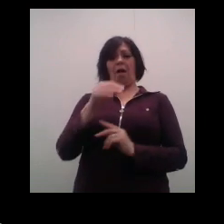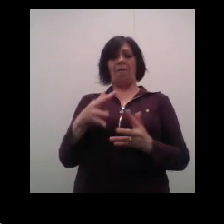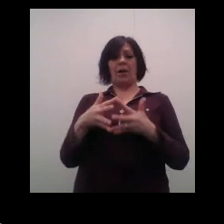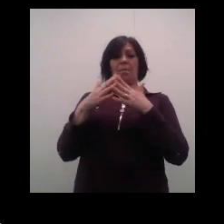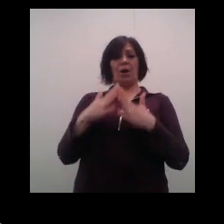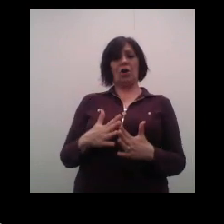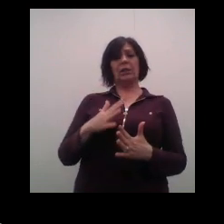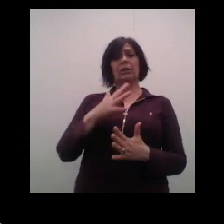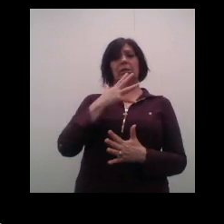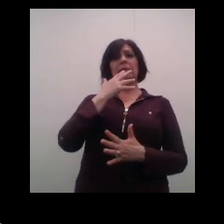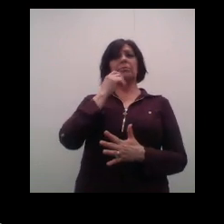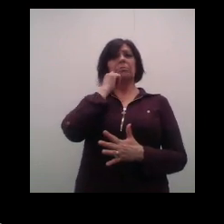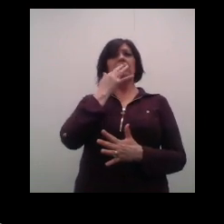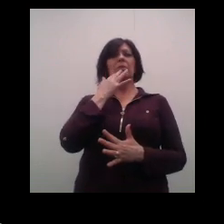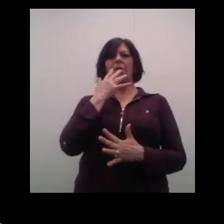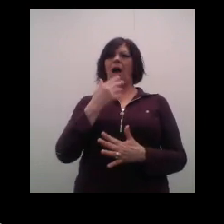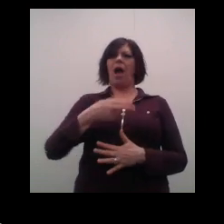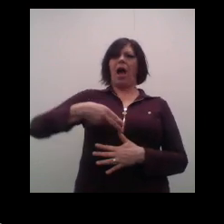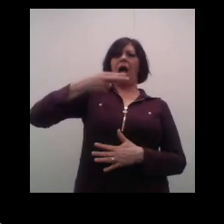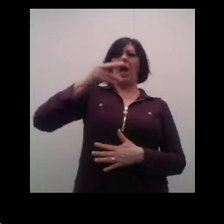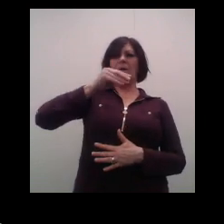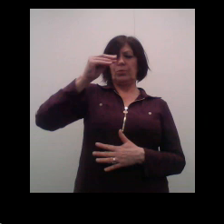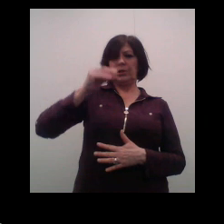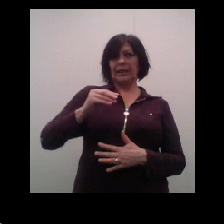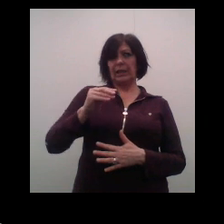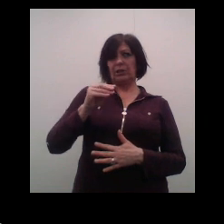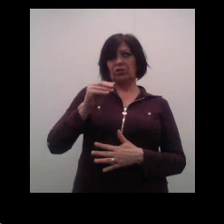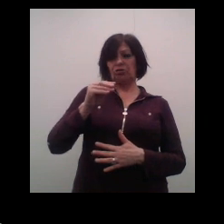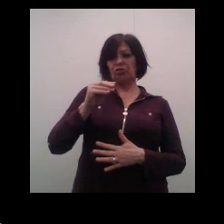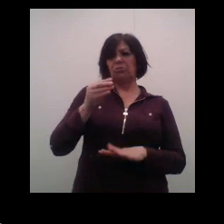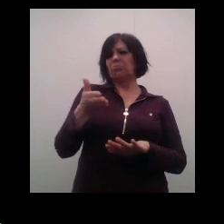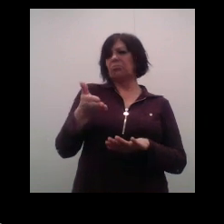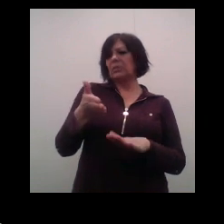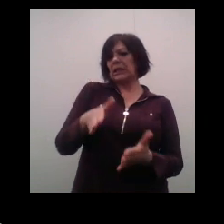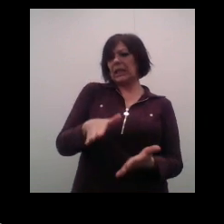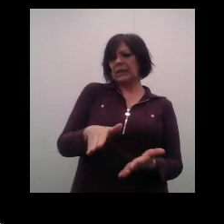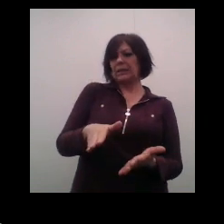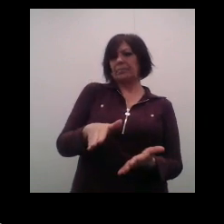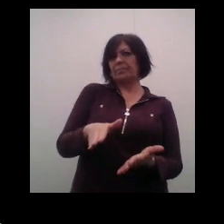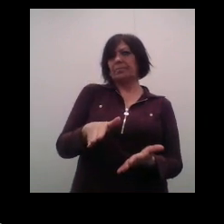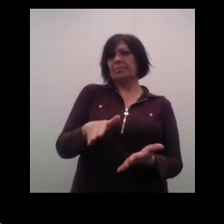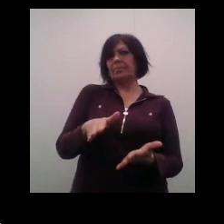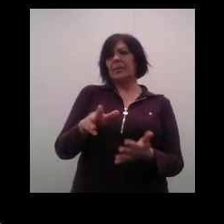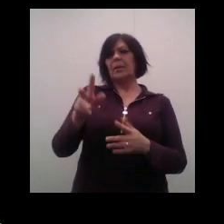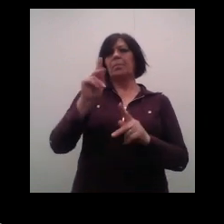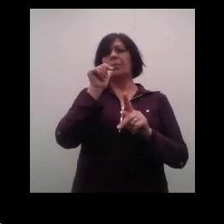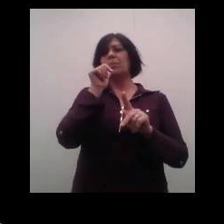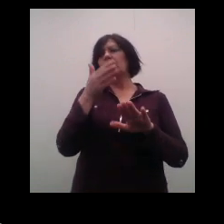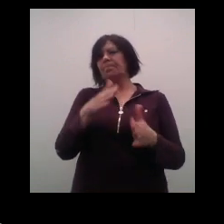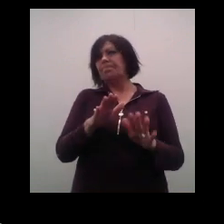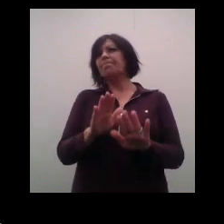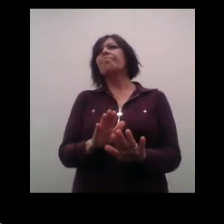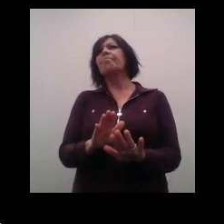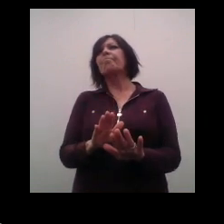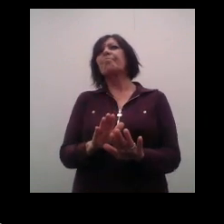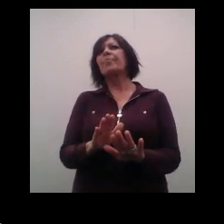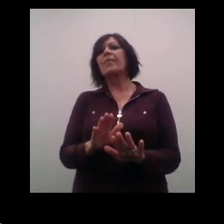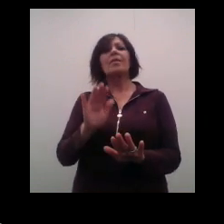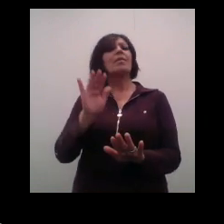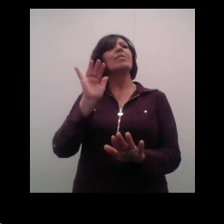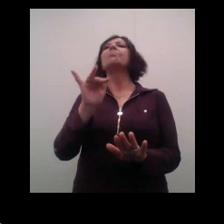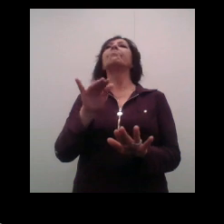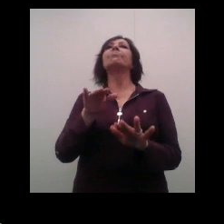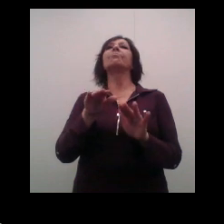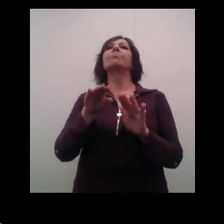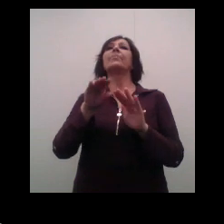color, were making a much higher percentage of overall deaths, people who died, unfortunately. That has